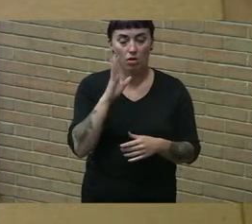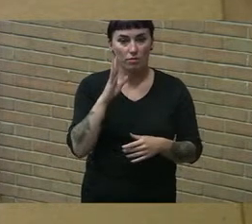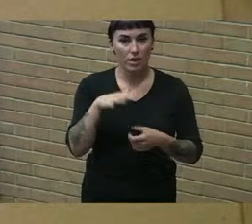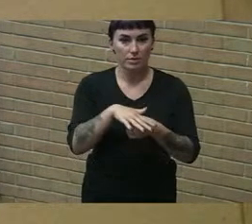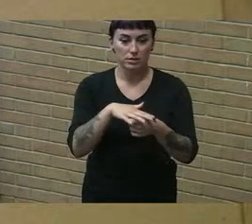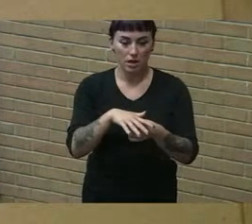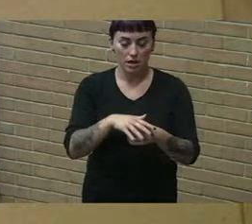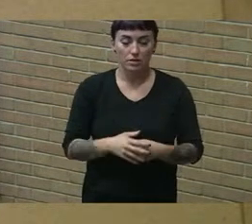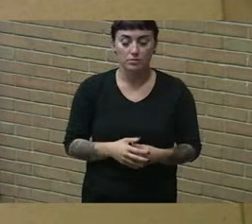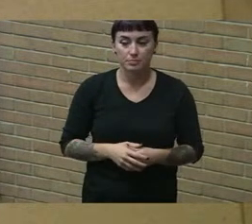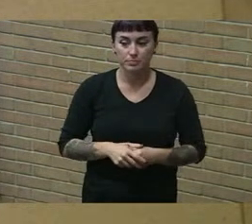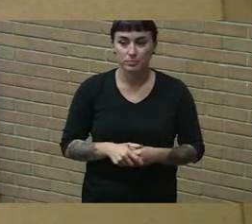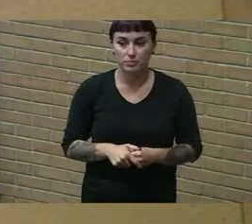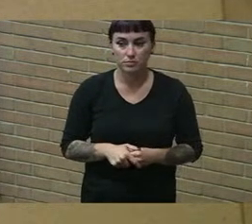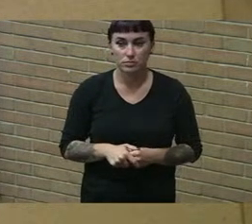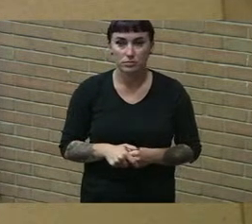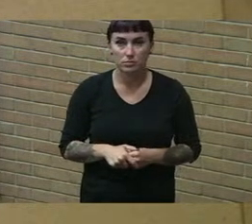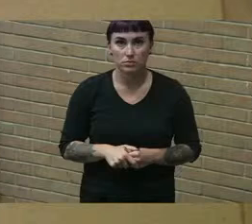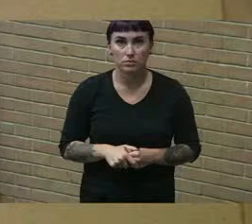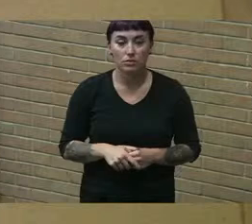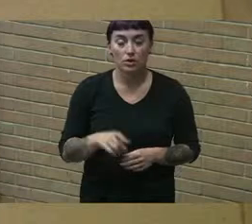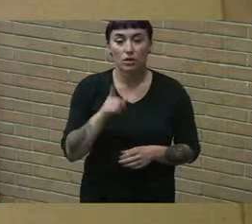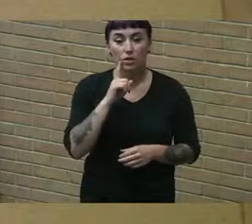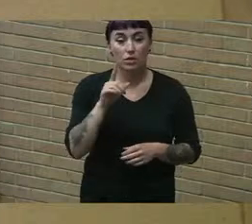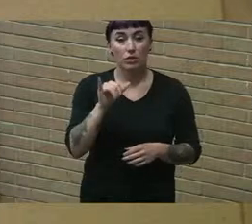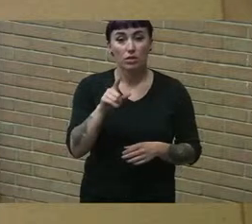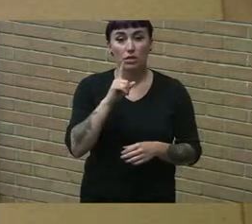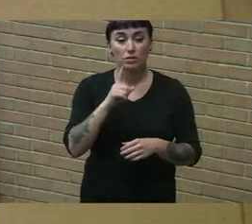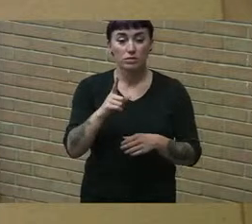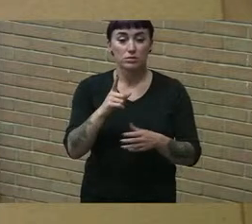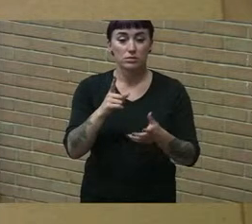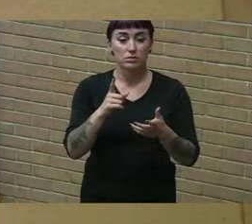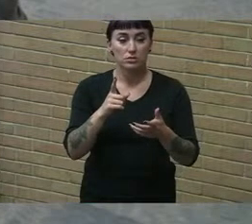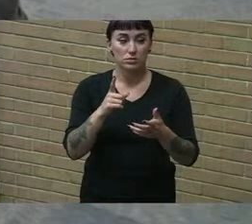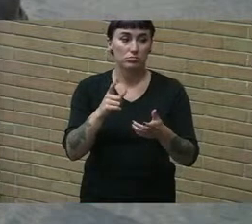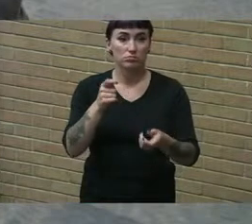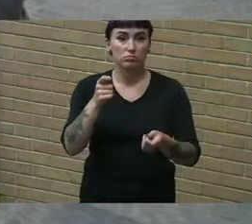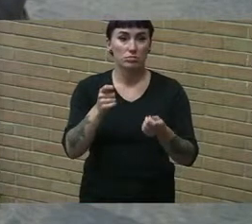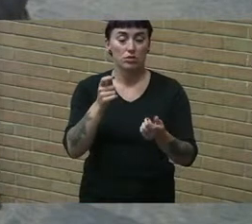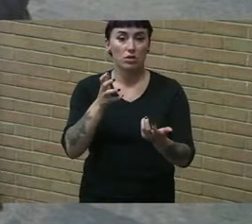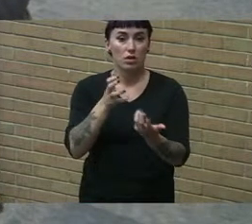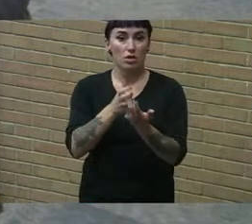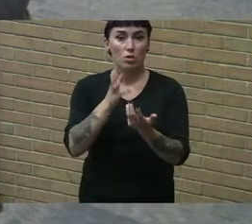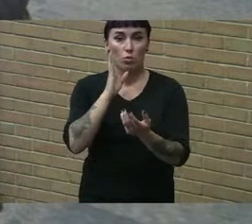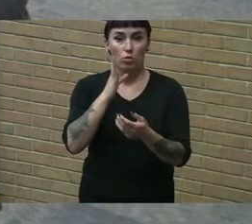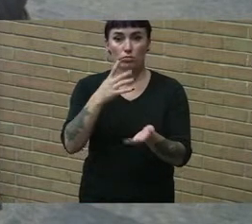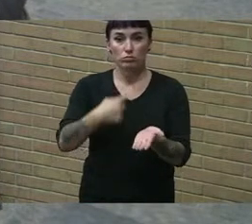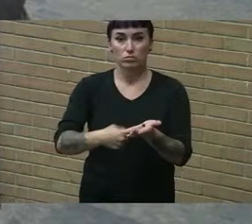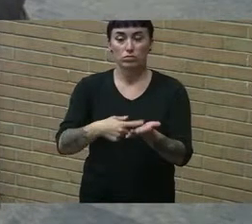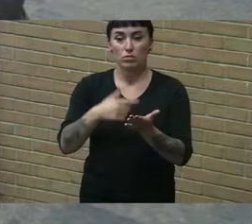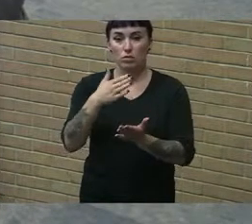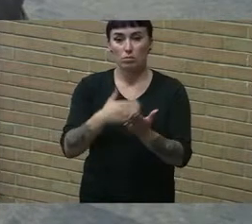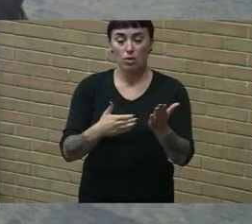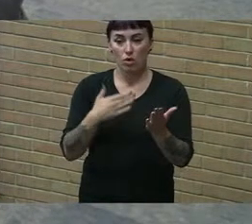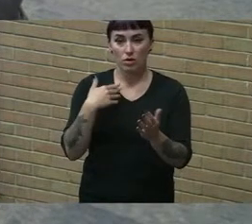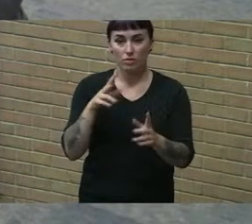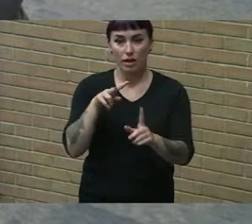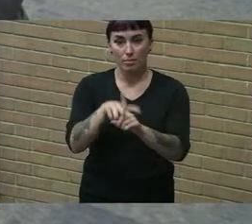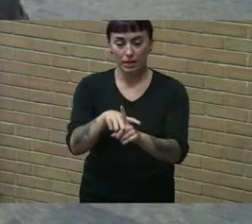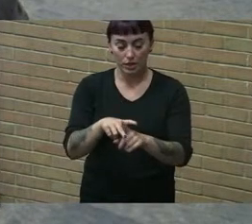site, which is essentially intact with the modification that we'll be talking about as part of this